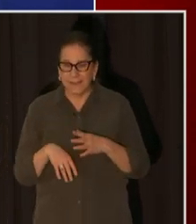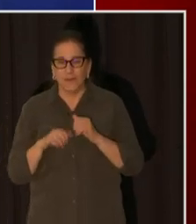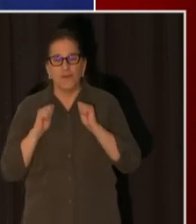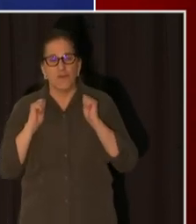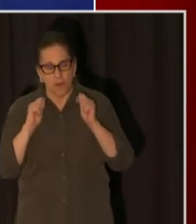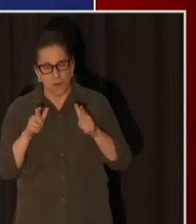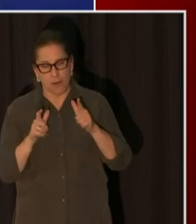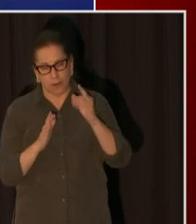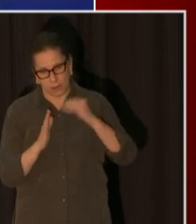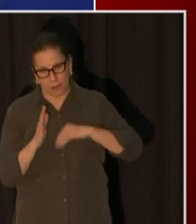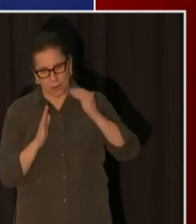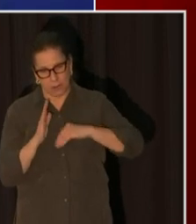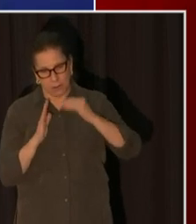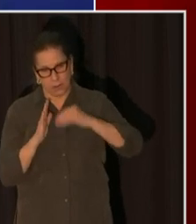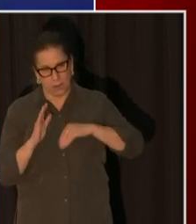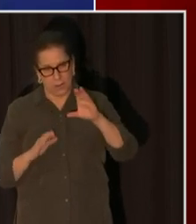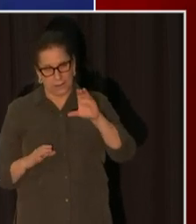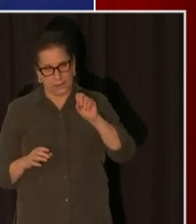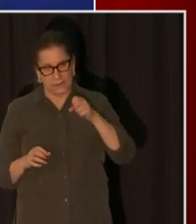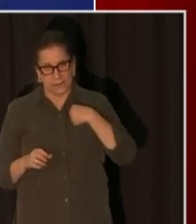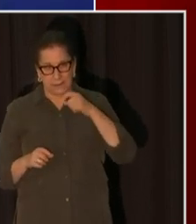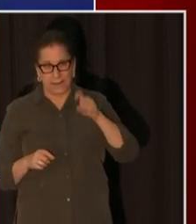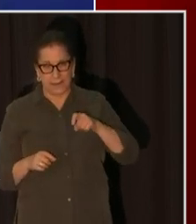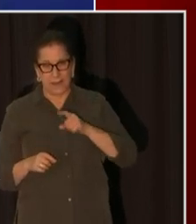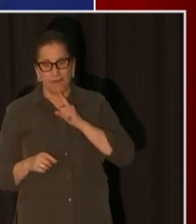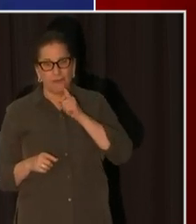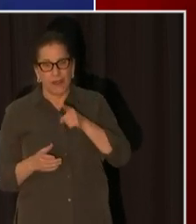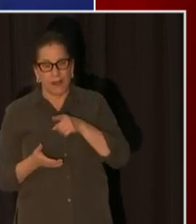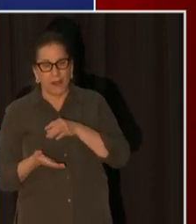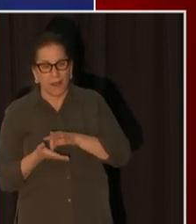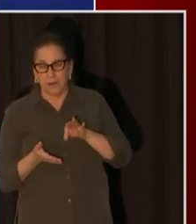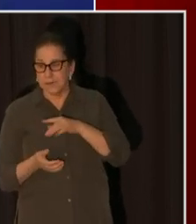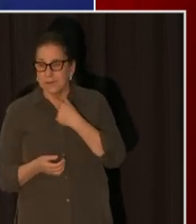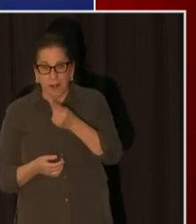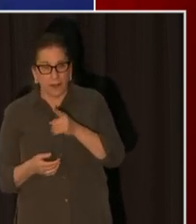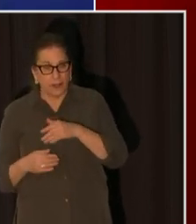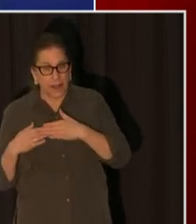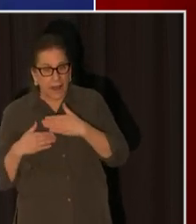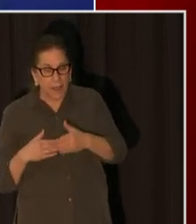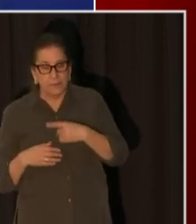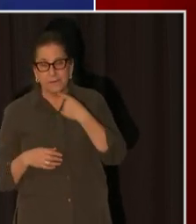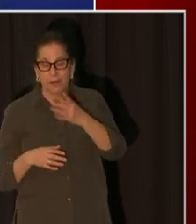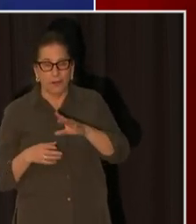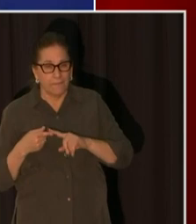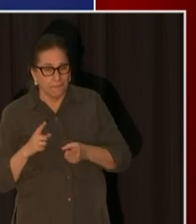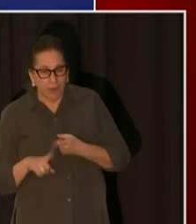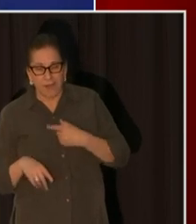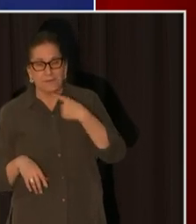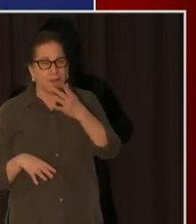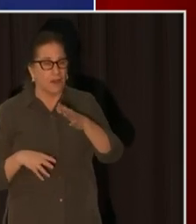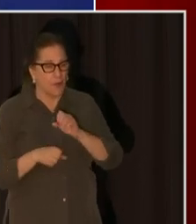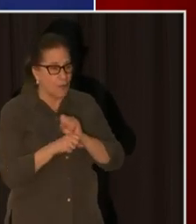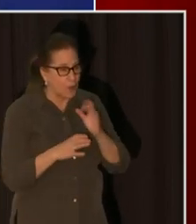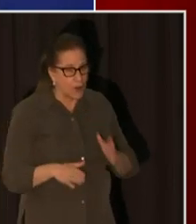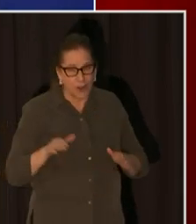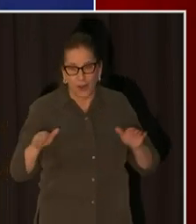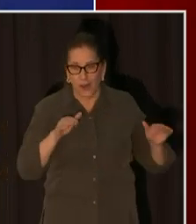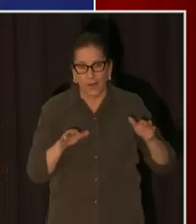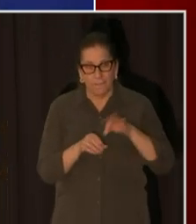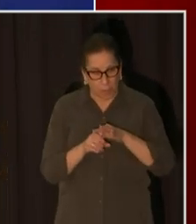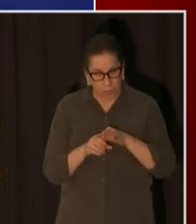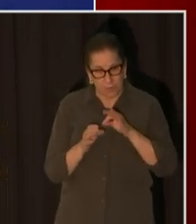who gets what, when, and how during these epidemics, they go, well, we don't have to worry about DC. We don't